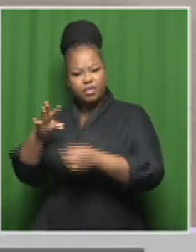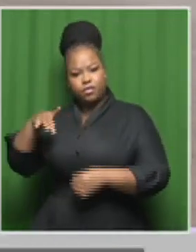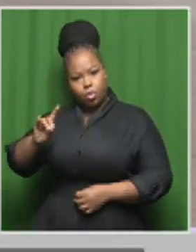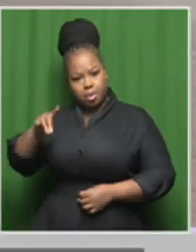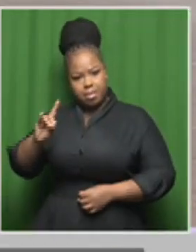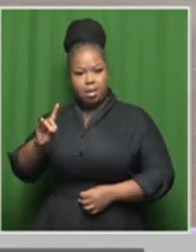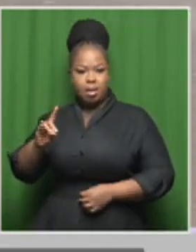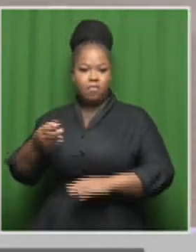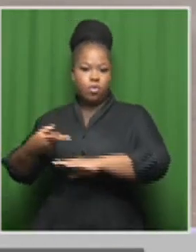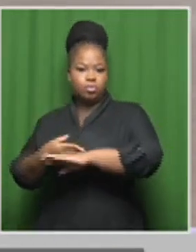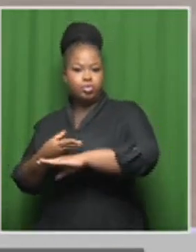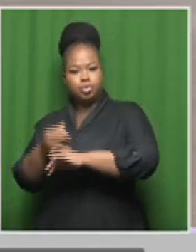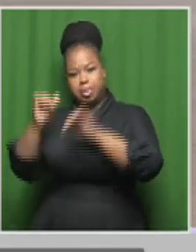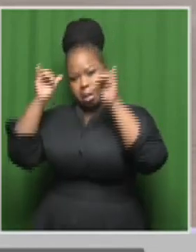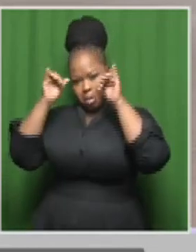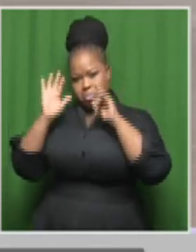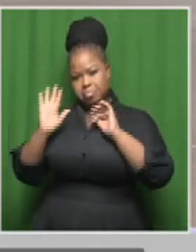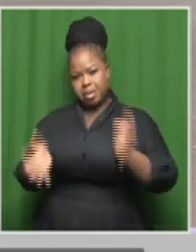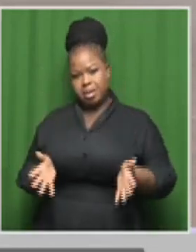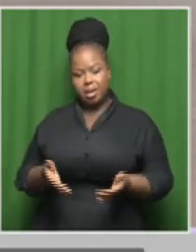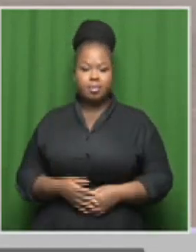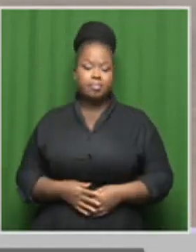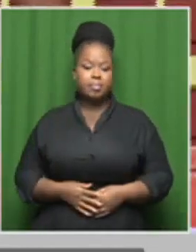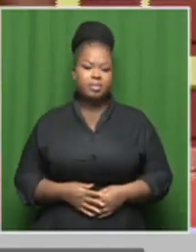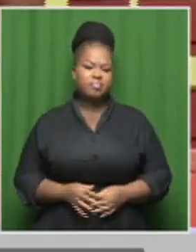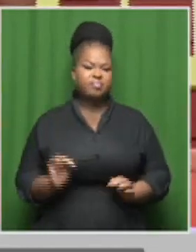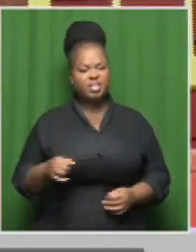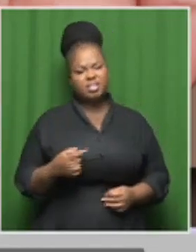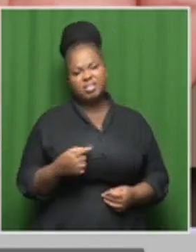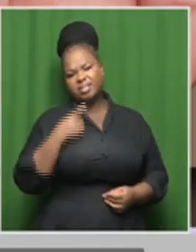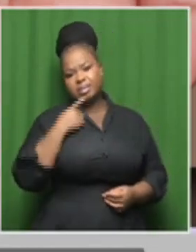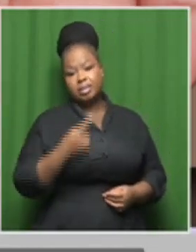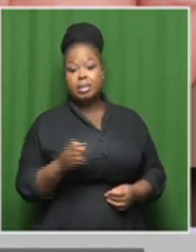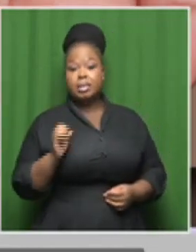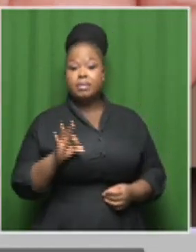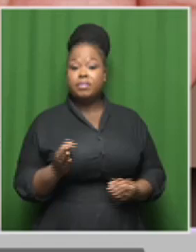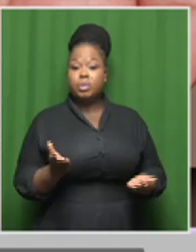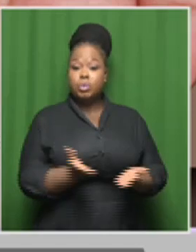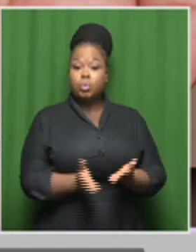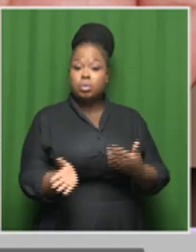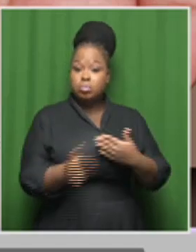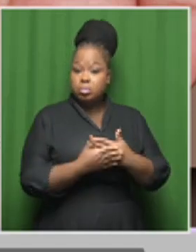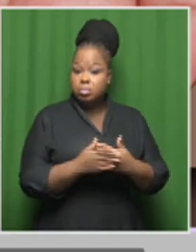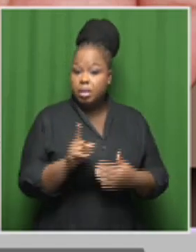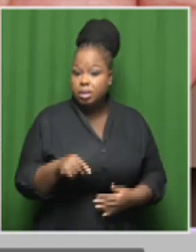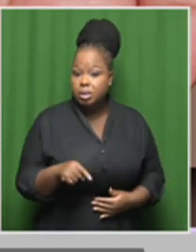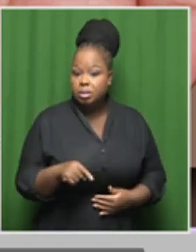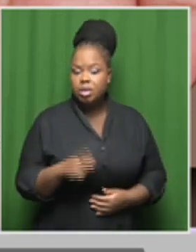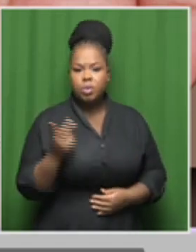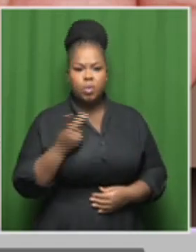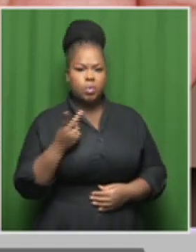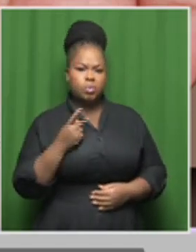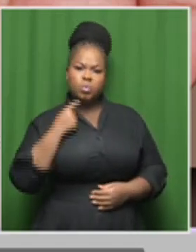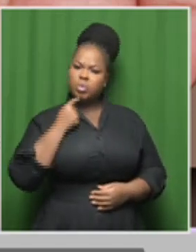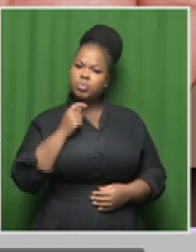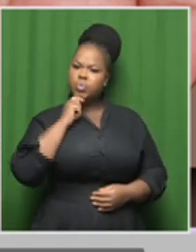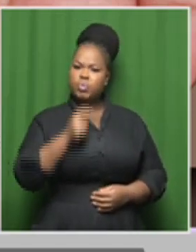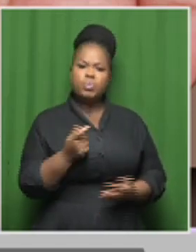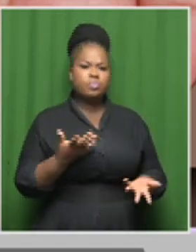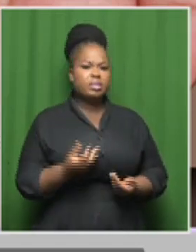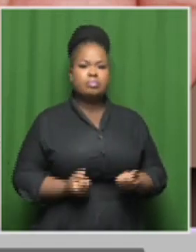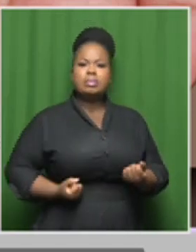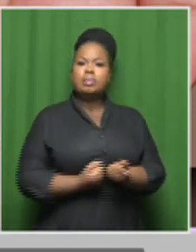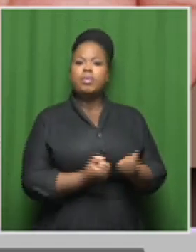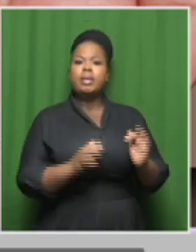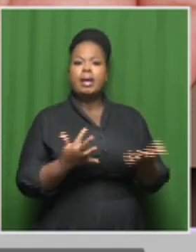mild, disease, and I know there have been questions about whether schools need to be closed. There's also been questions about what support is on offer from